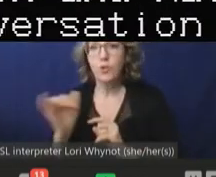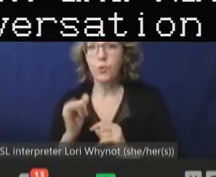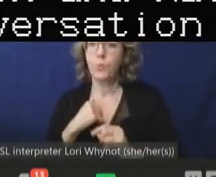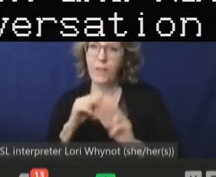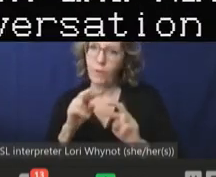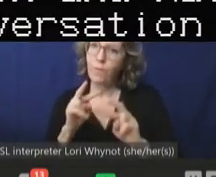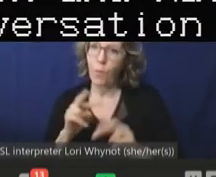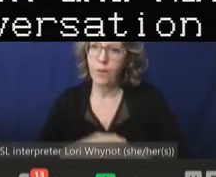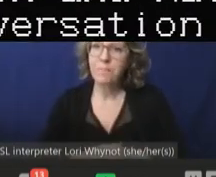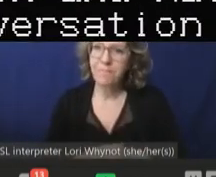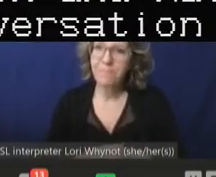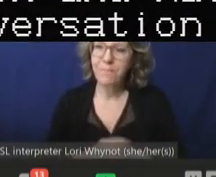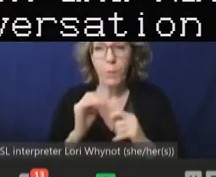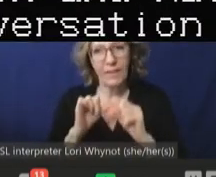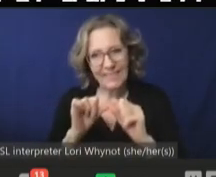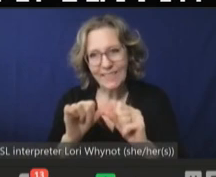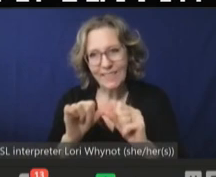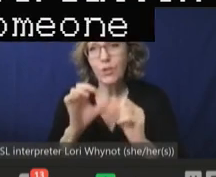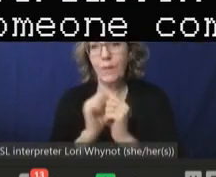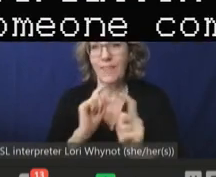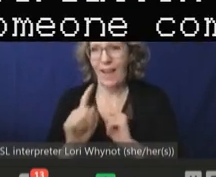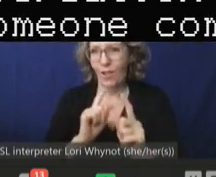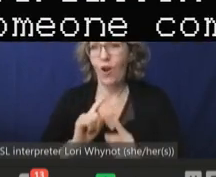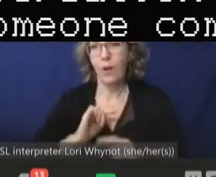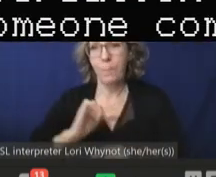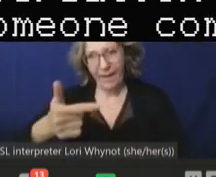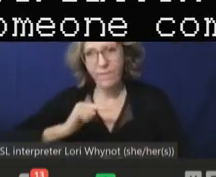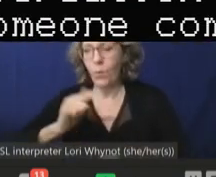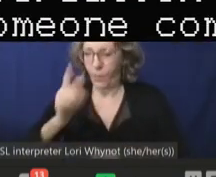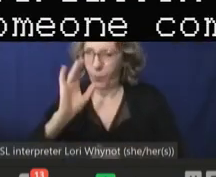and continue a dialogue back and forth.